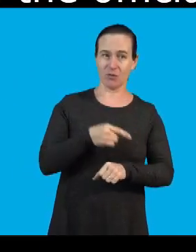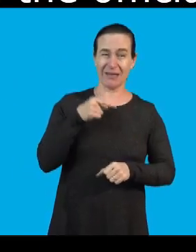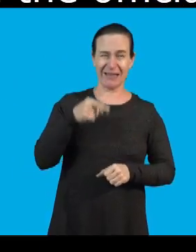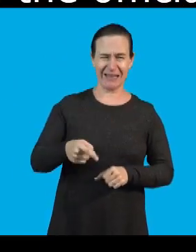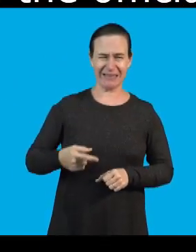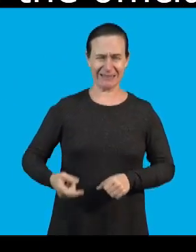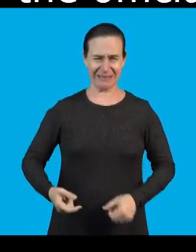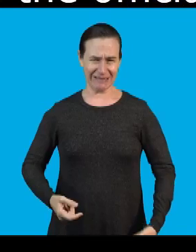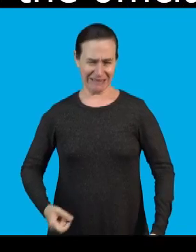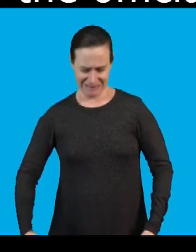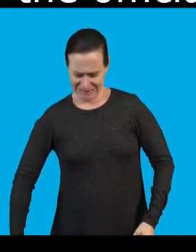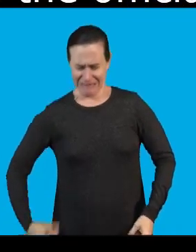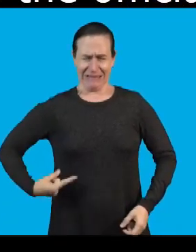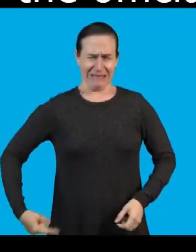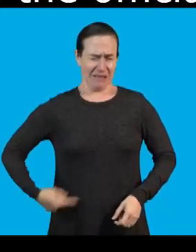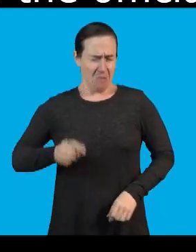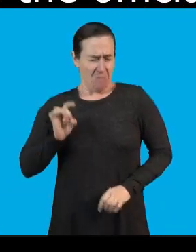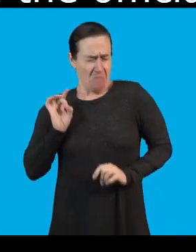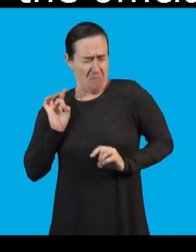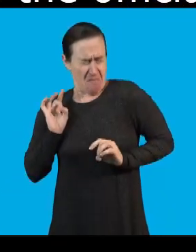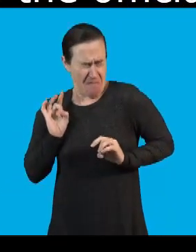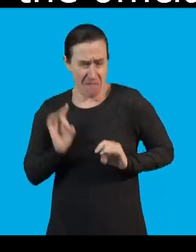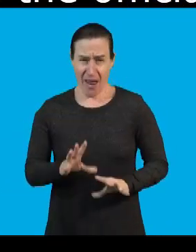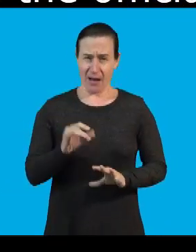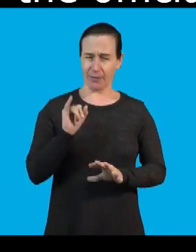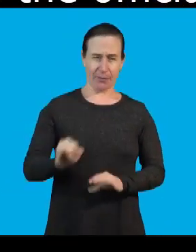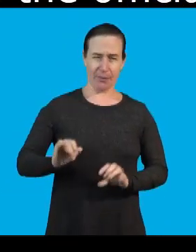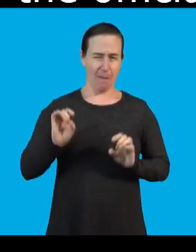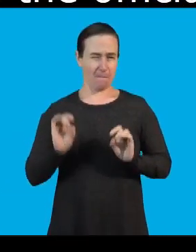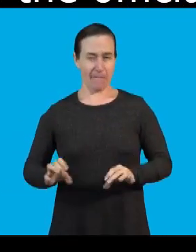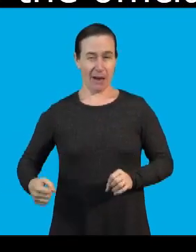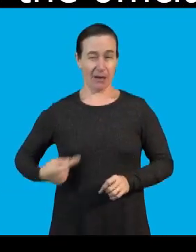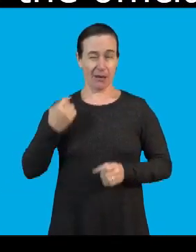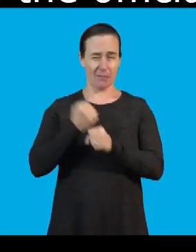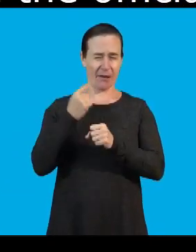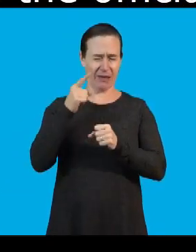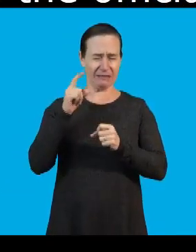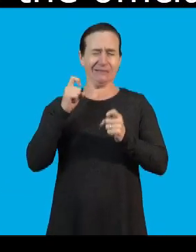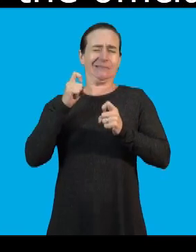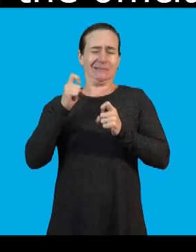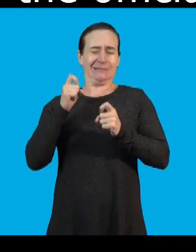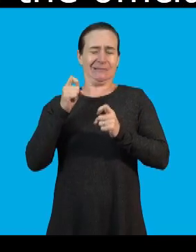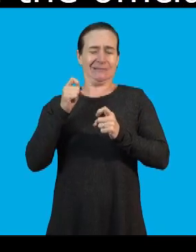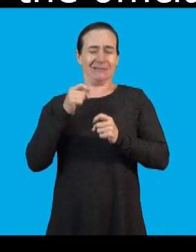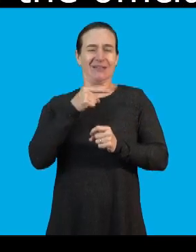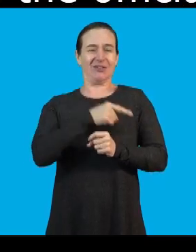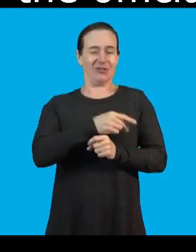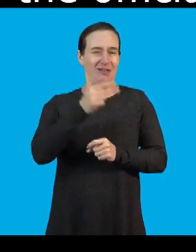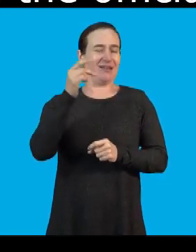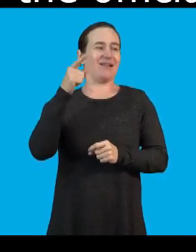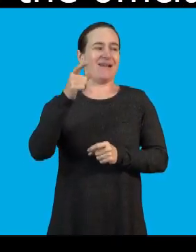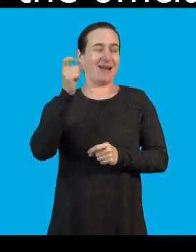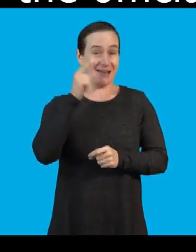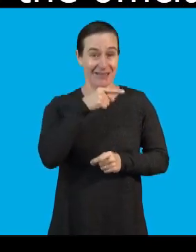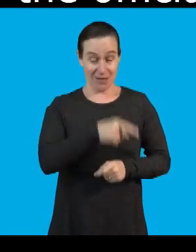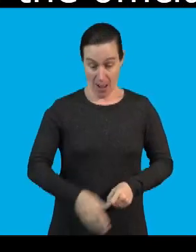arrow up into her right leg to her hip. The sudden pain made her face twitch. Then she knew her leg